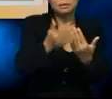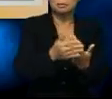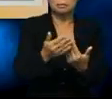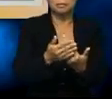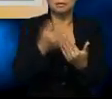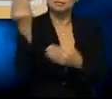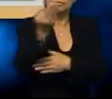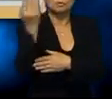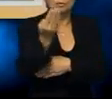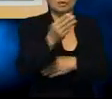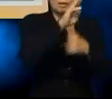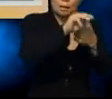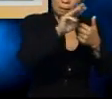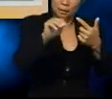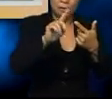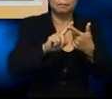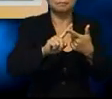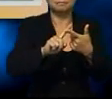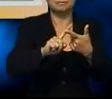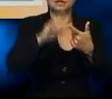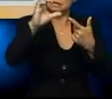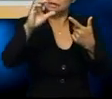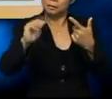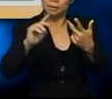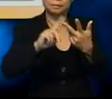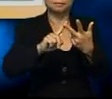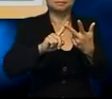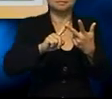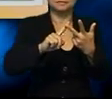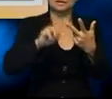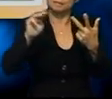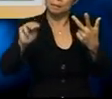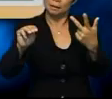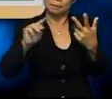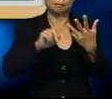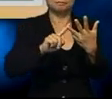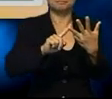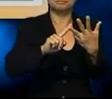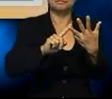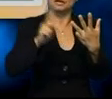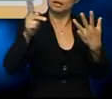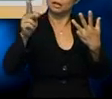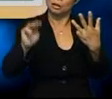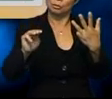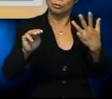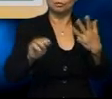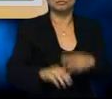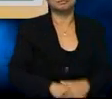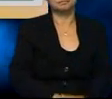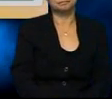Some common metric lengths or distance are millimeter, centimeter,